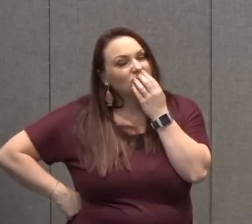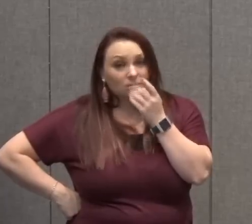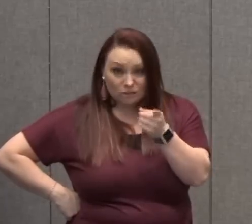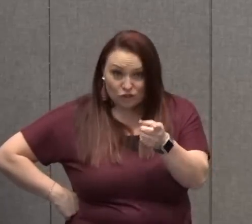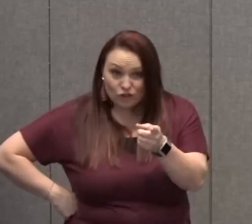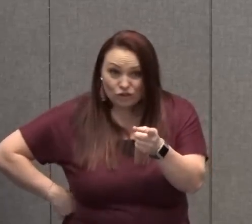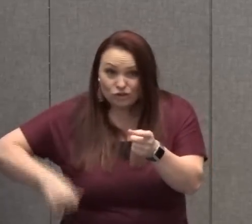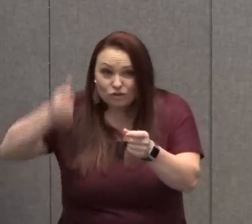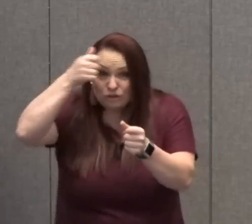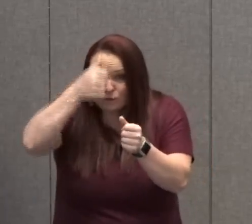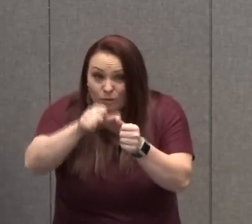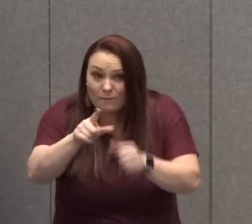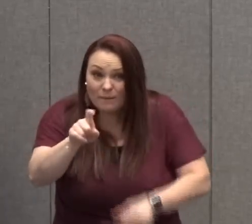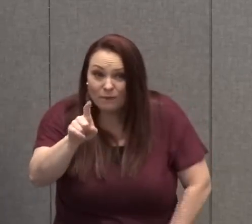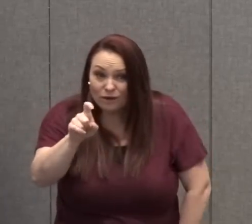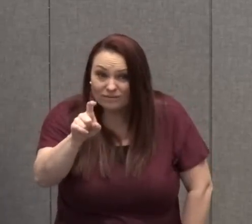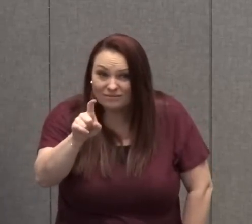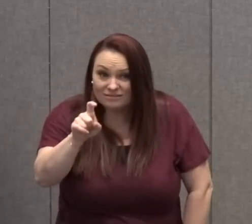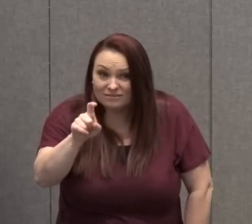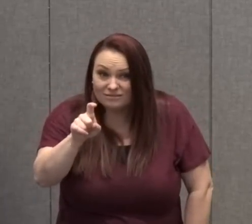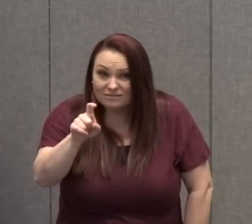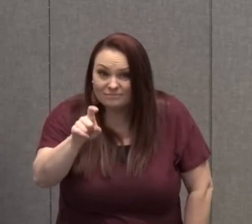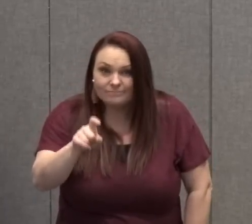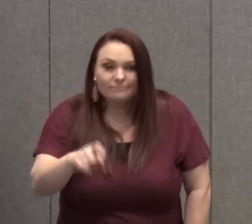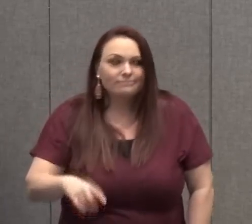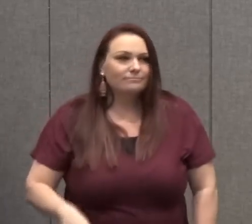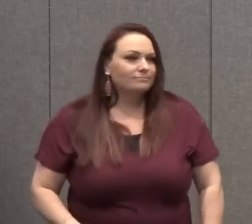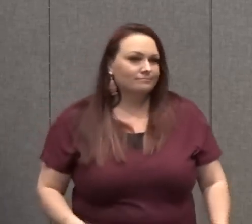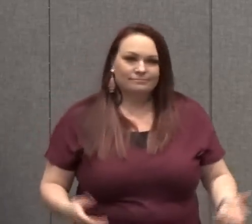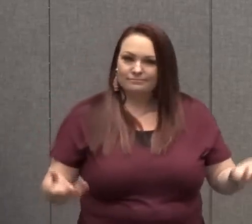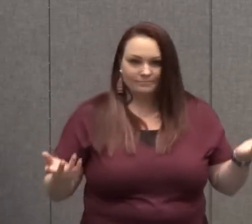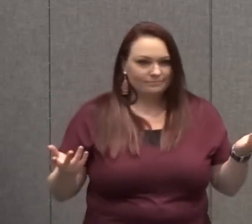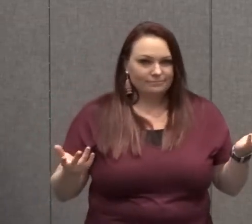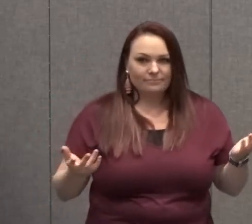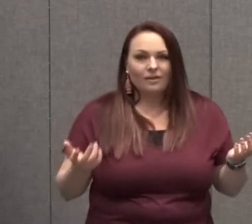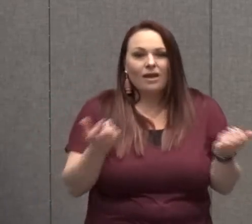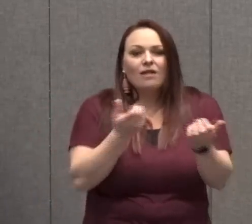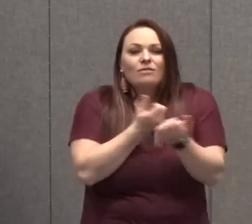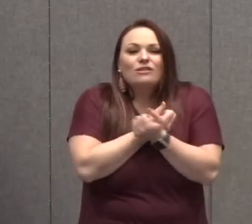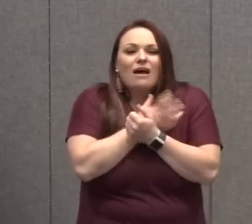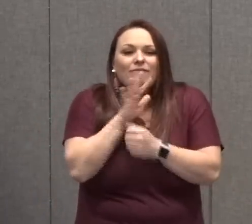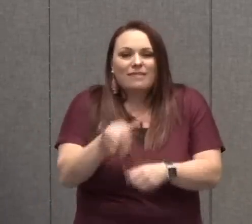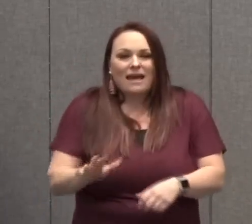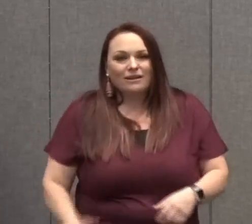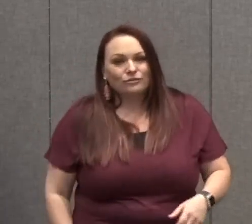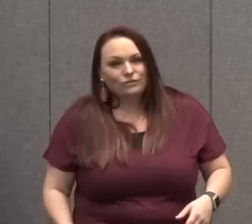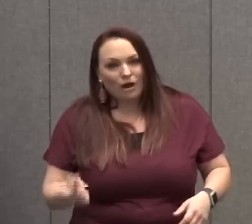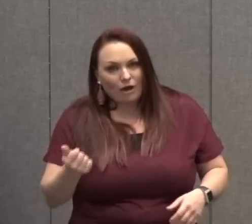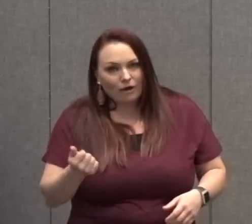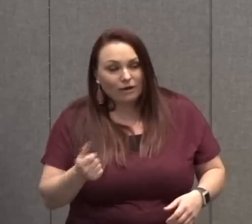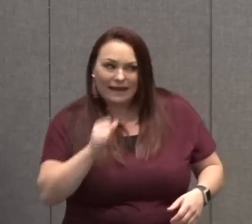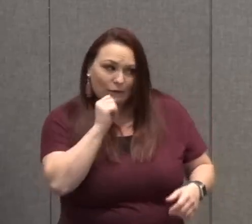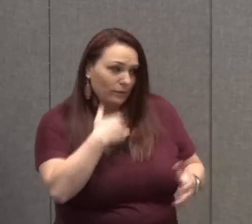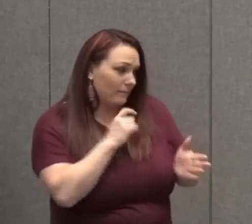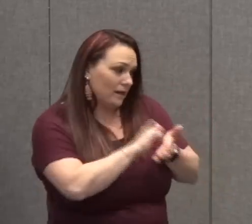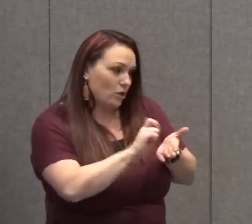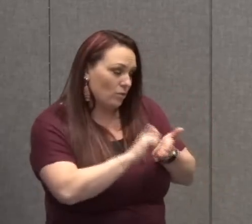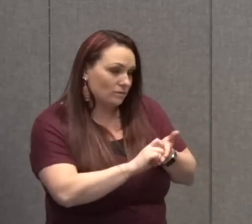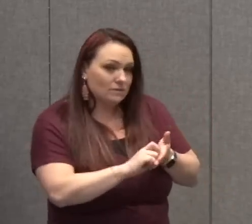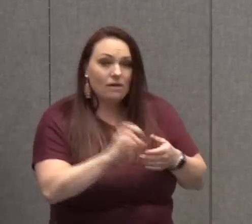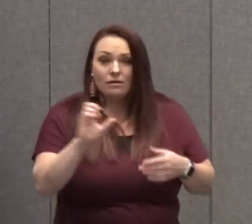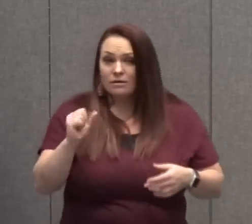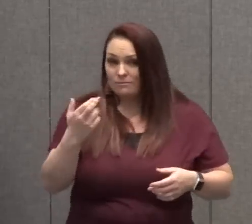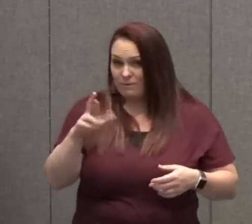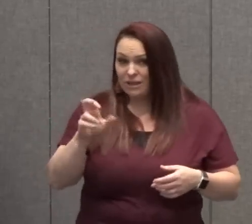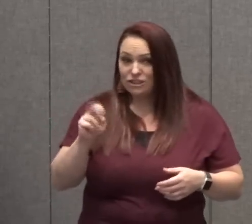Do you remember the book I was reading? I don't. Oh, my gosh. Love that dog. I don't have my notes. By Sharon Creech. I'm have to